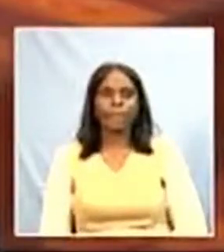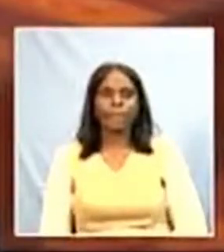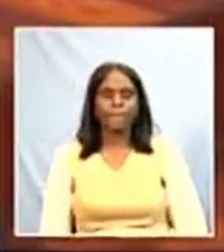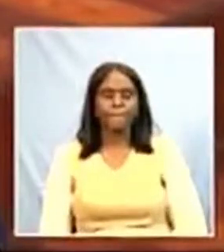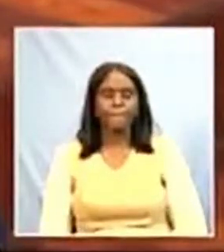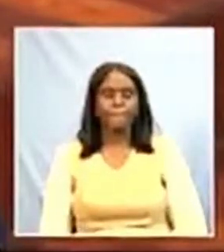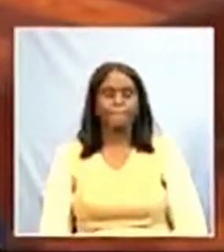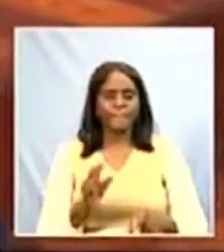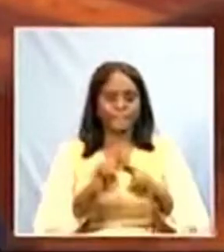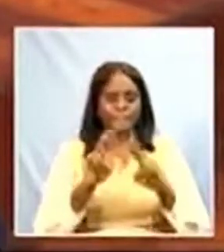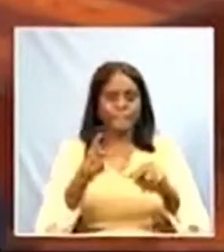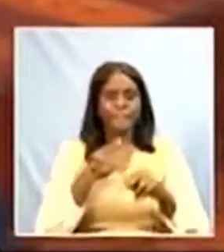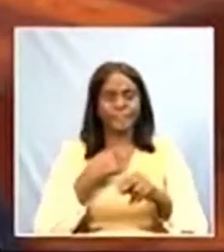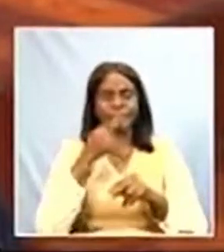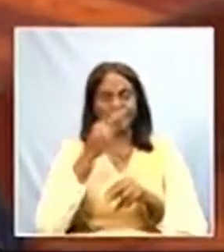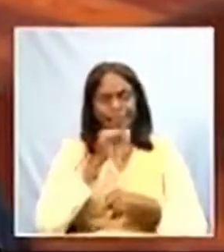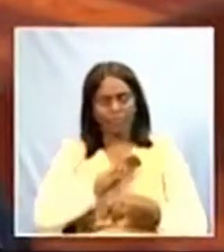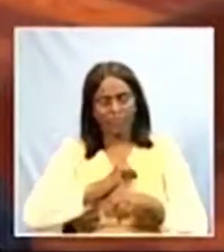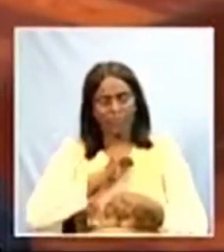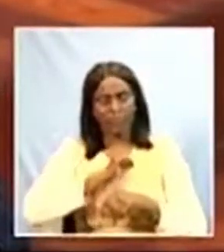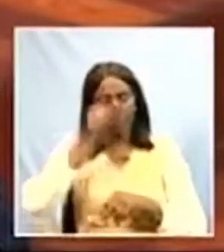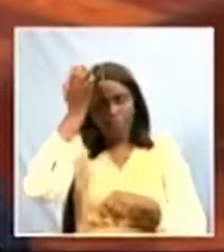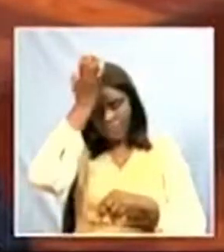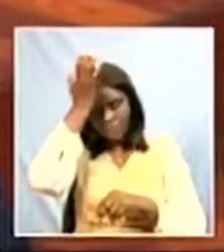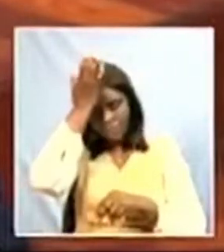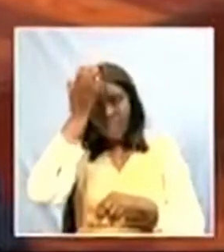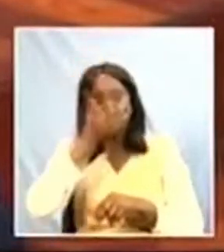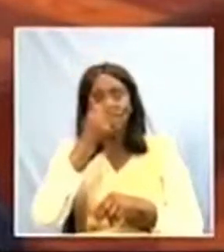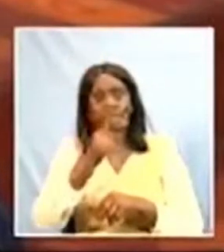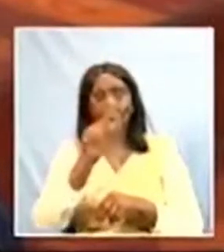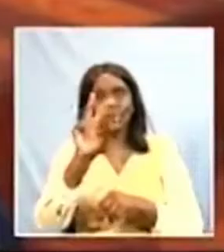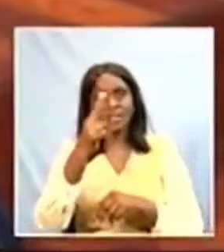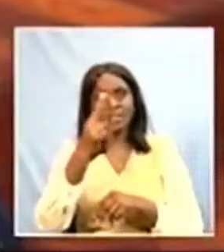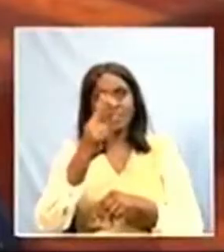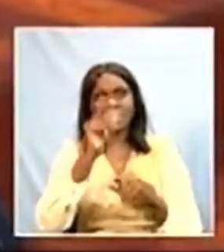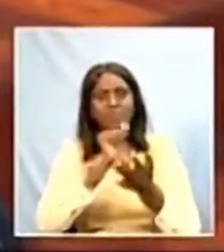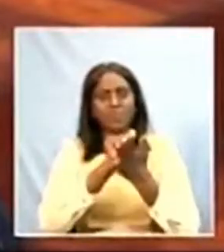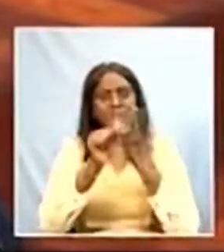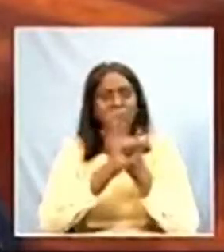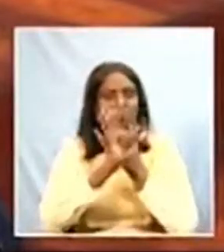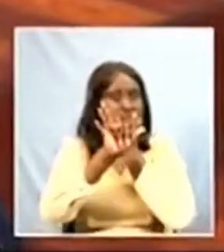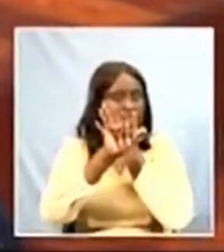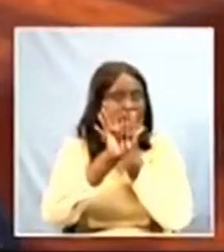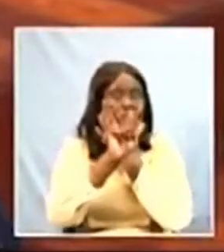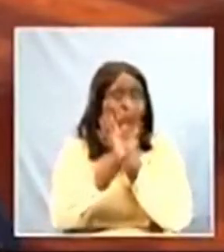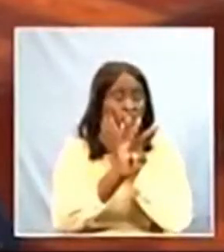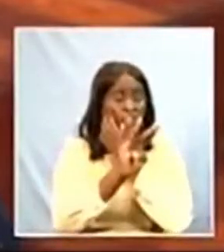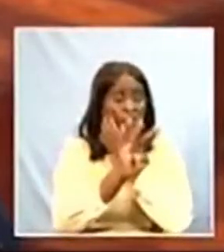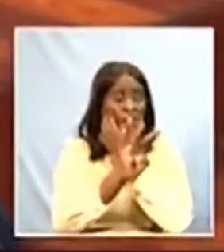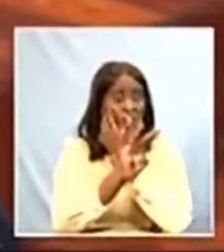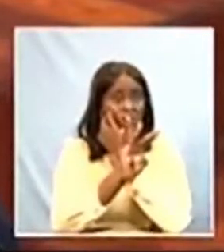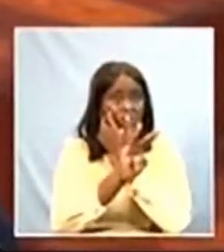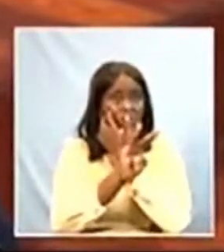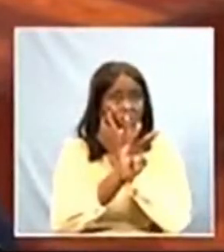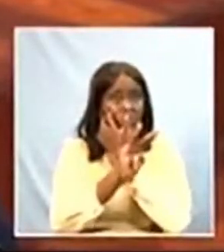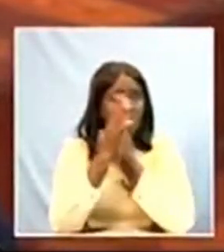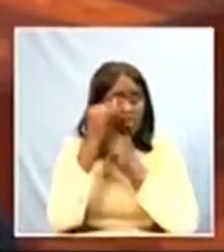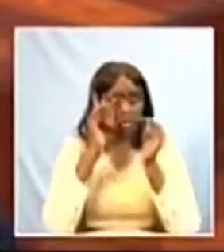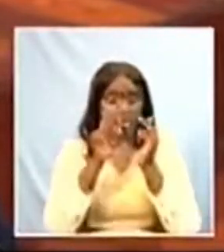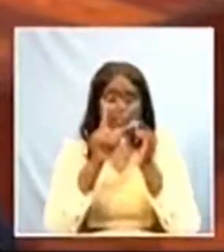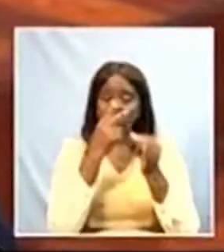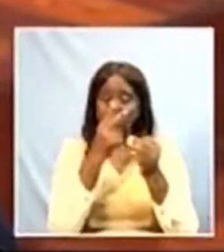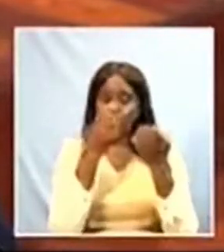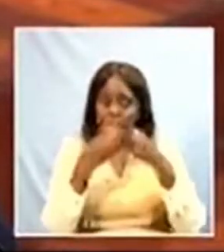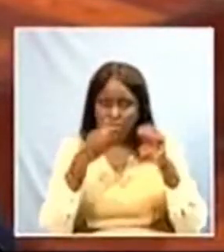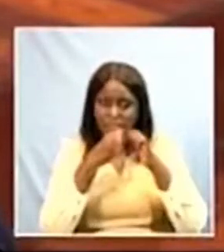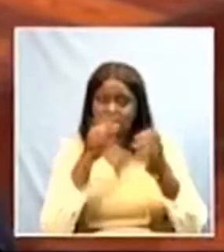First and foremost, Chair, I would like to apologize on the date. This was supposed to read 2nd August 2024. That's why if you look even at